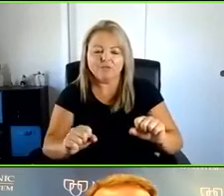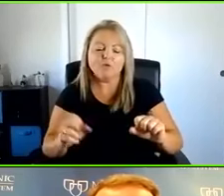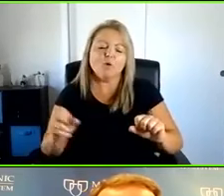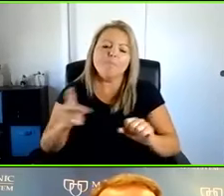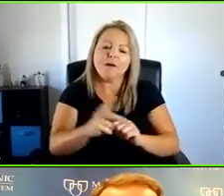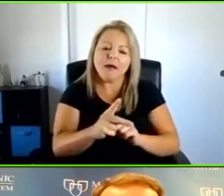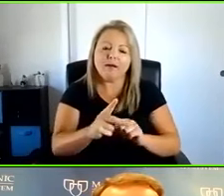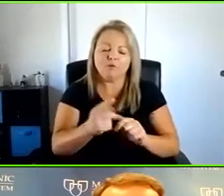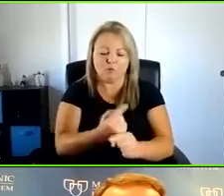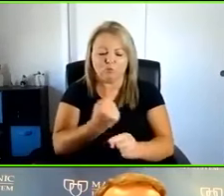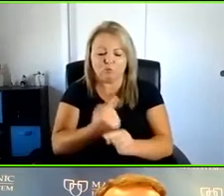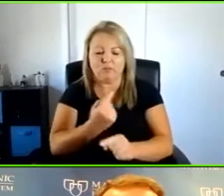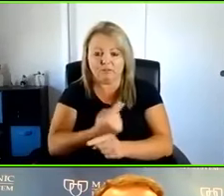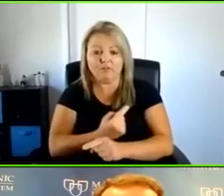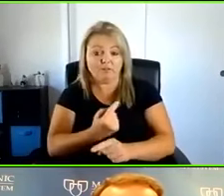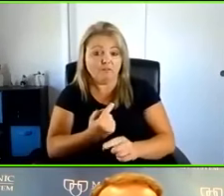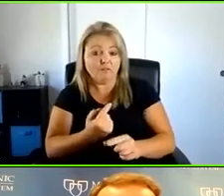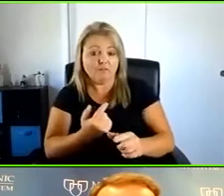dental and medical care.